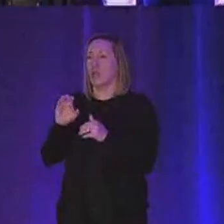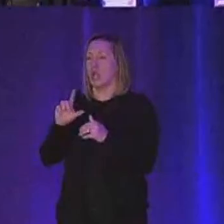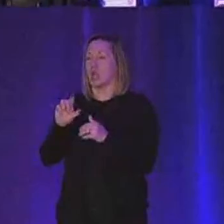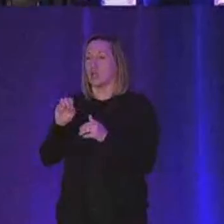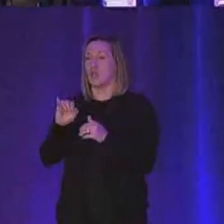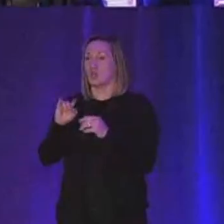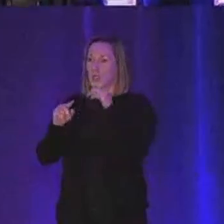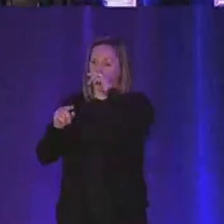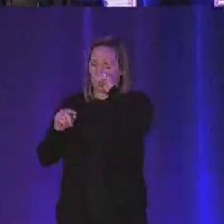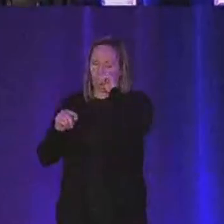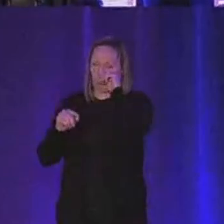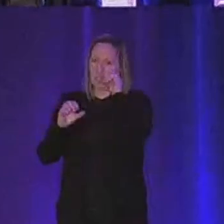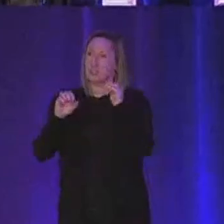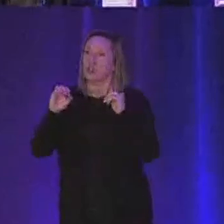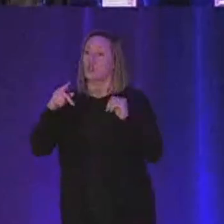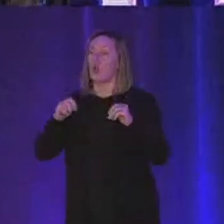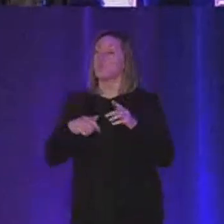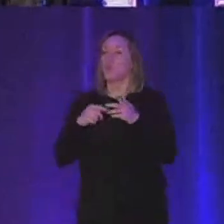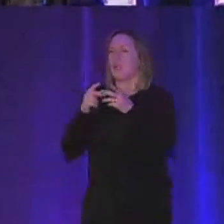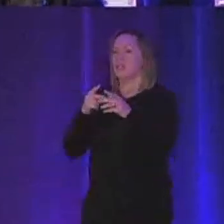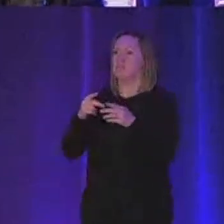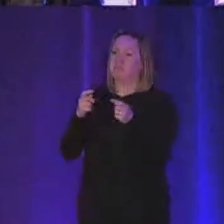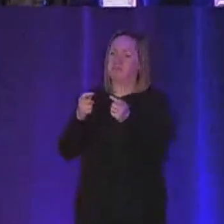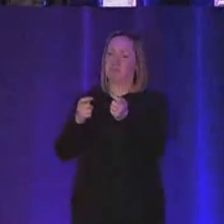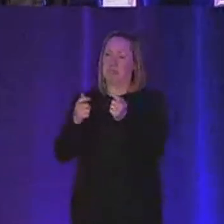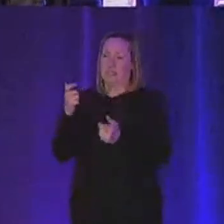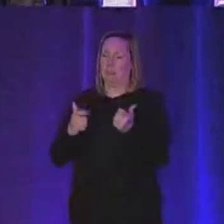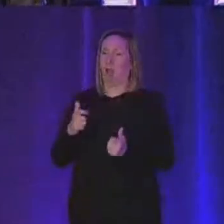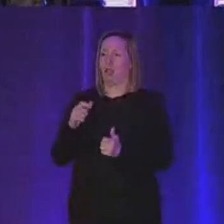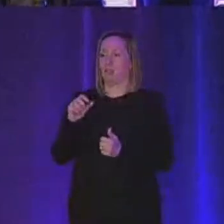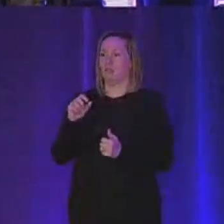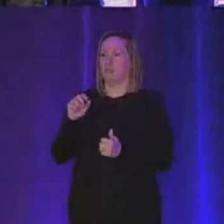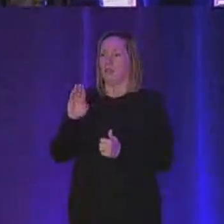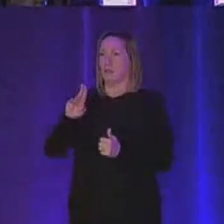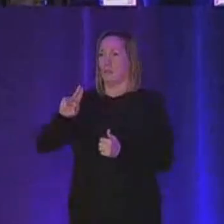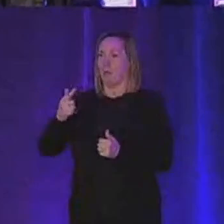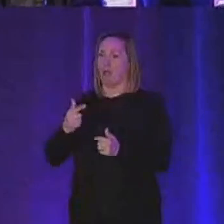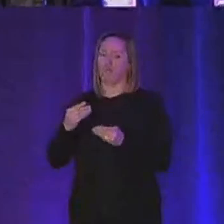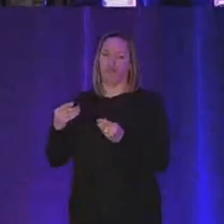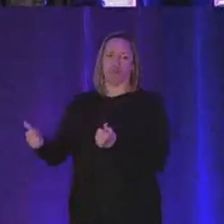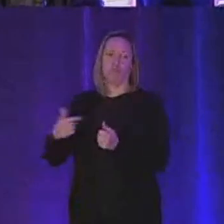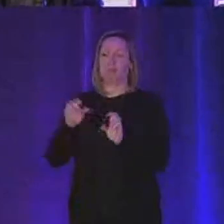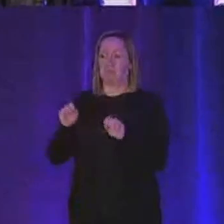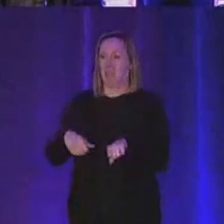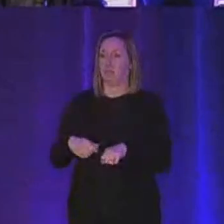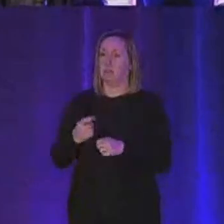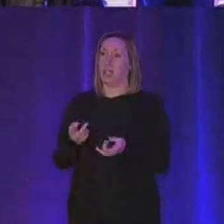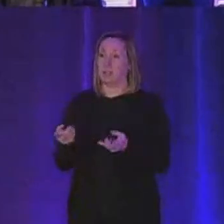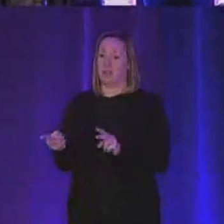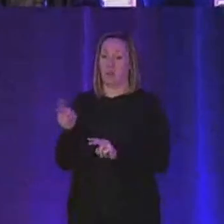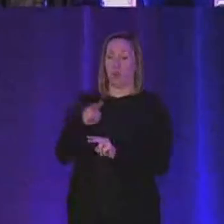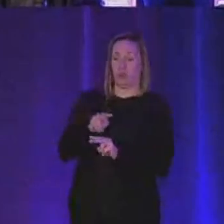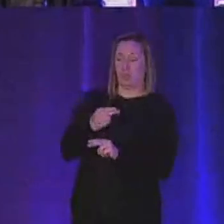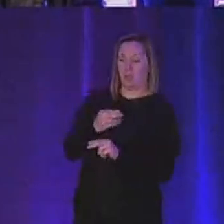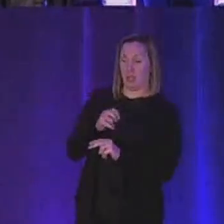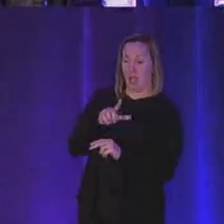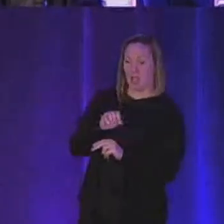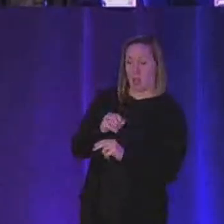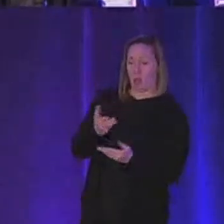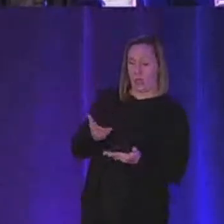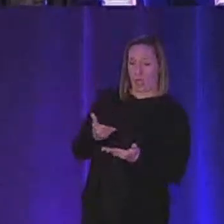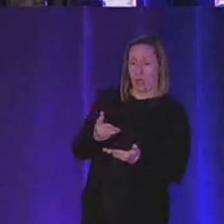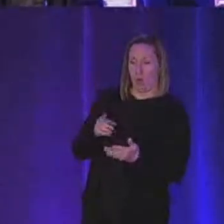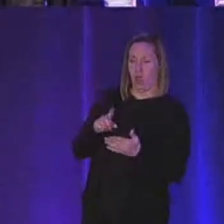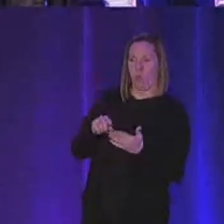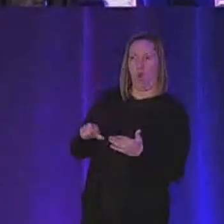and really I'm able to debug this very, very efficiently. I could maybe even take a look at hello here, at what